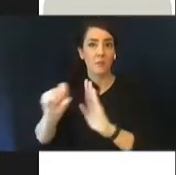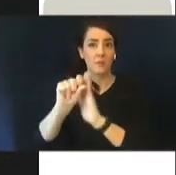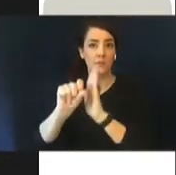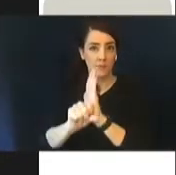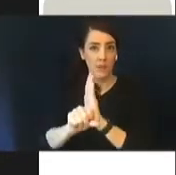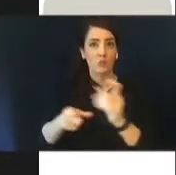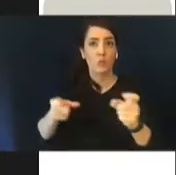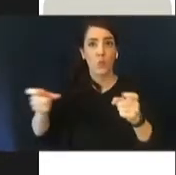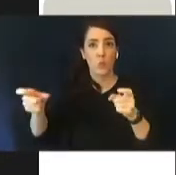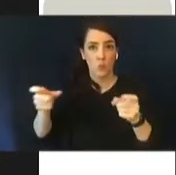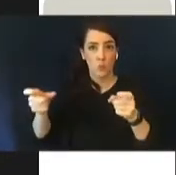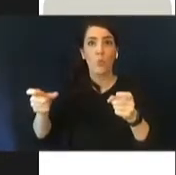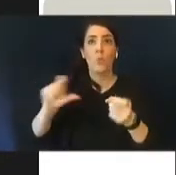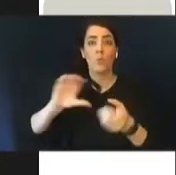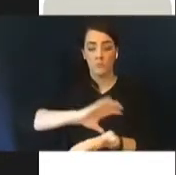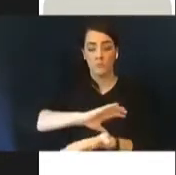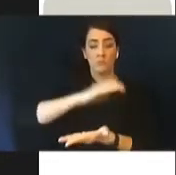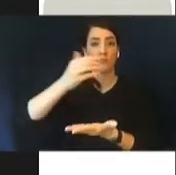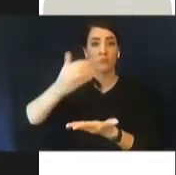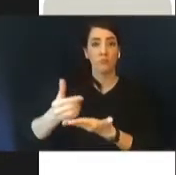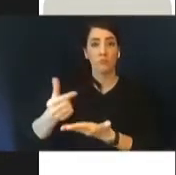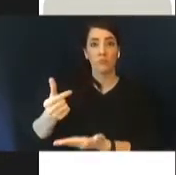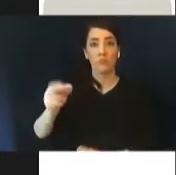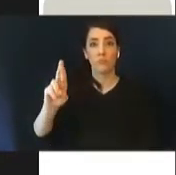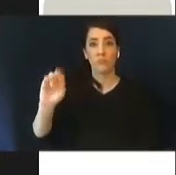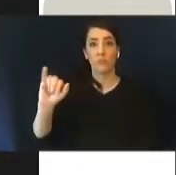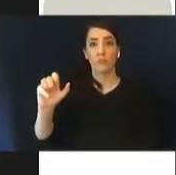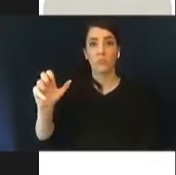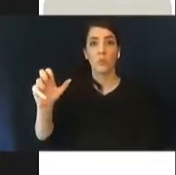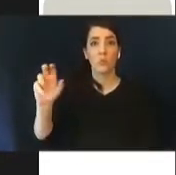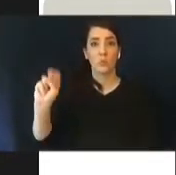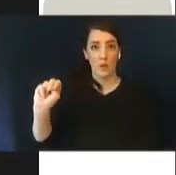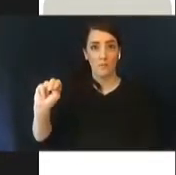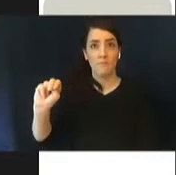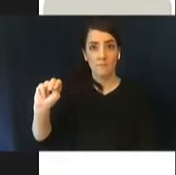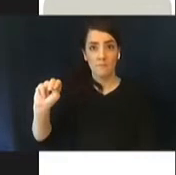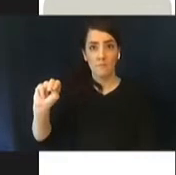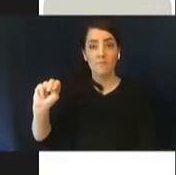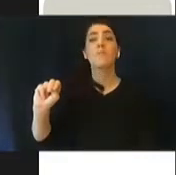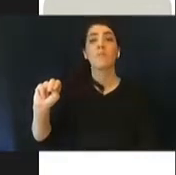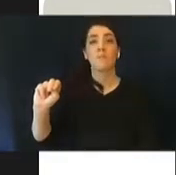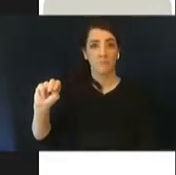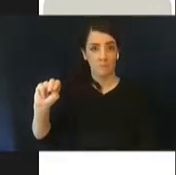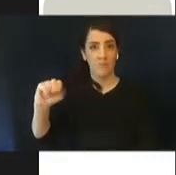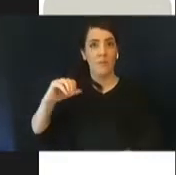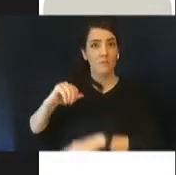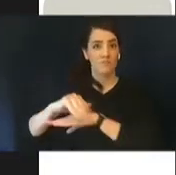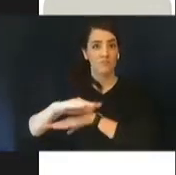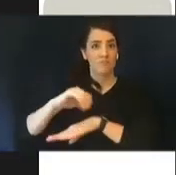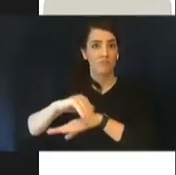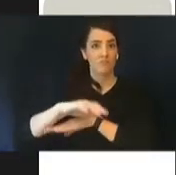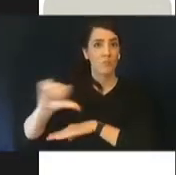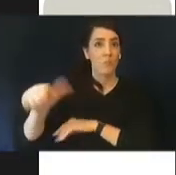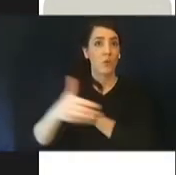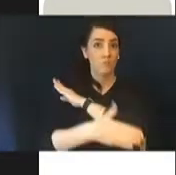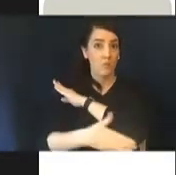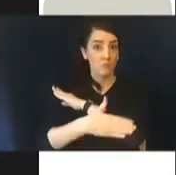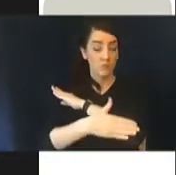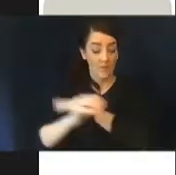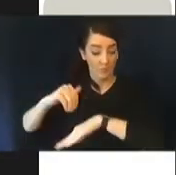for export. Grain exports, would be used to fund the USSR's transformation into an industrial power.